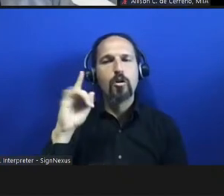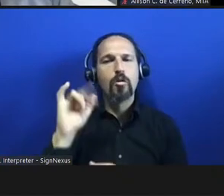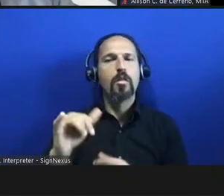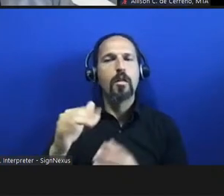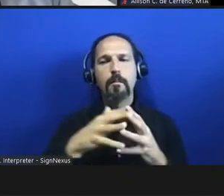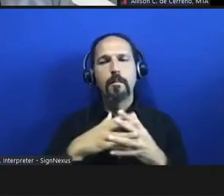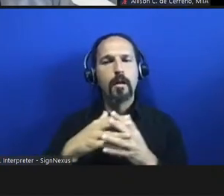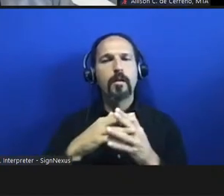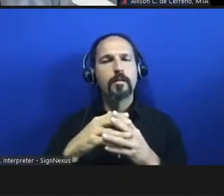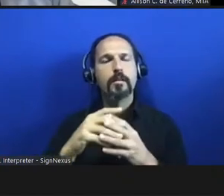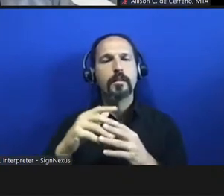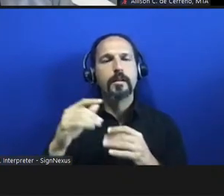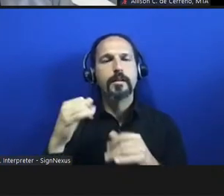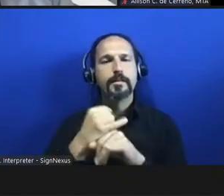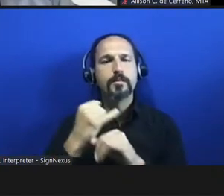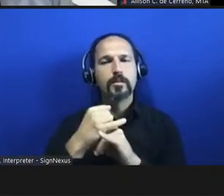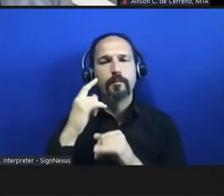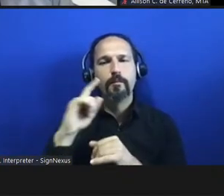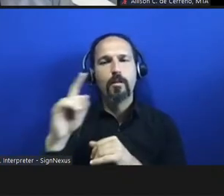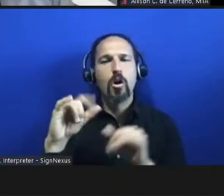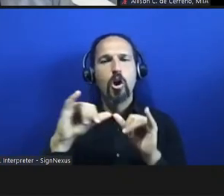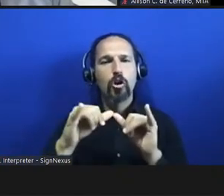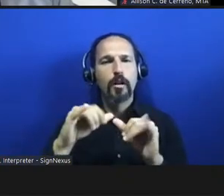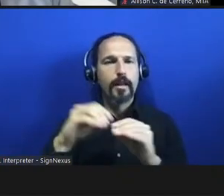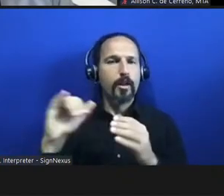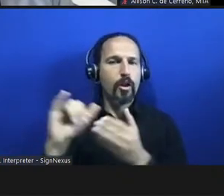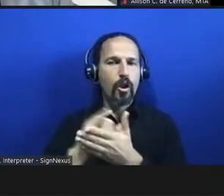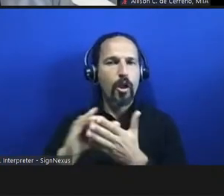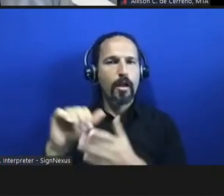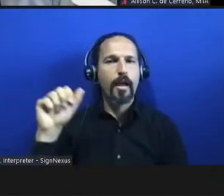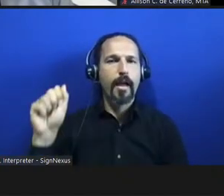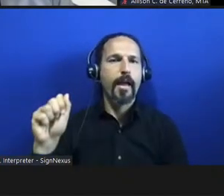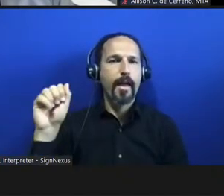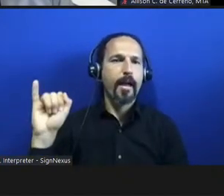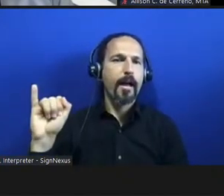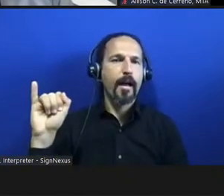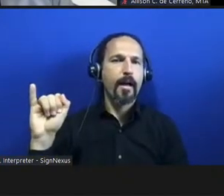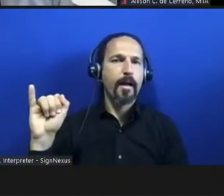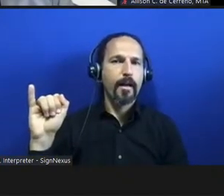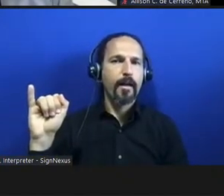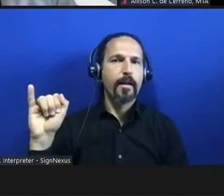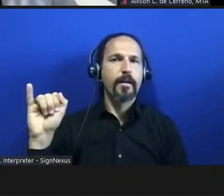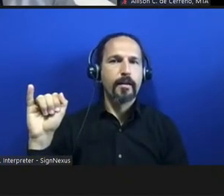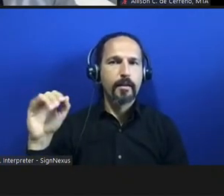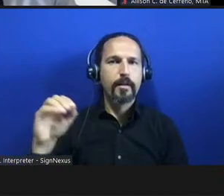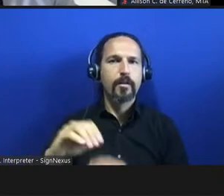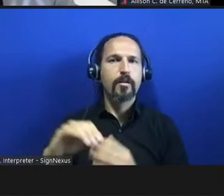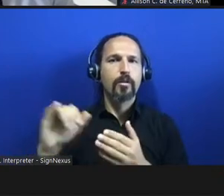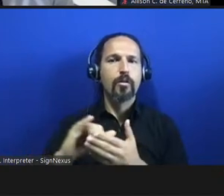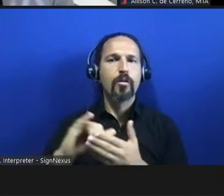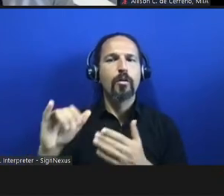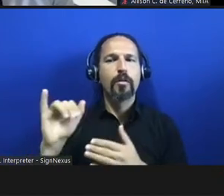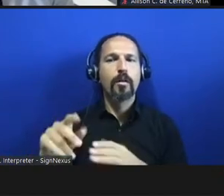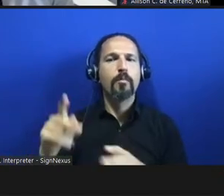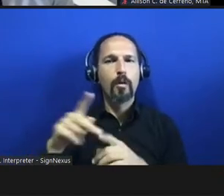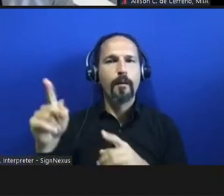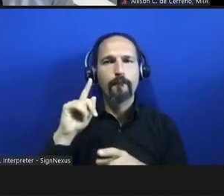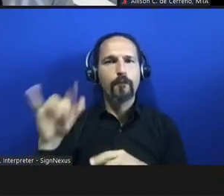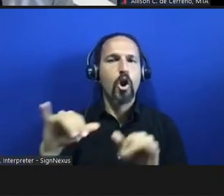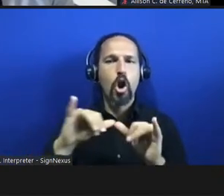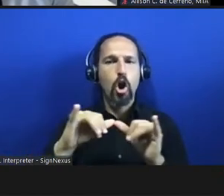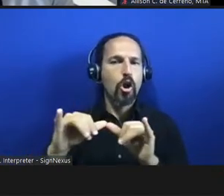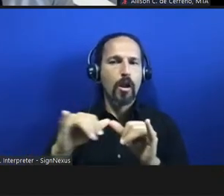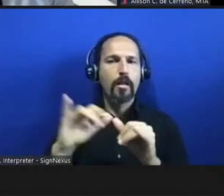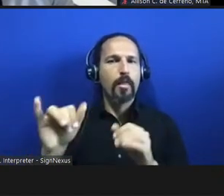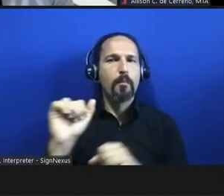Institute of Architects New York also known as AIA New York a professional organization that represents New York's Architects